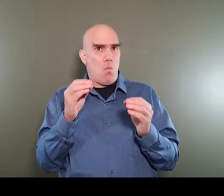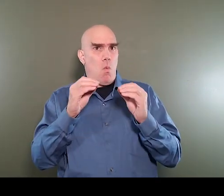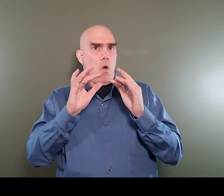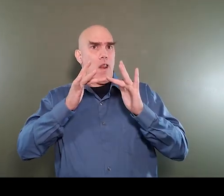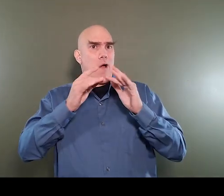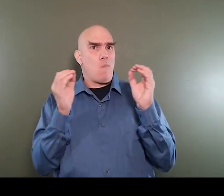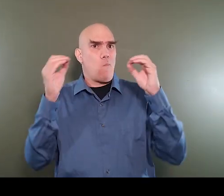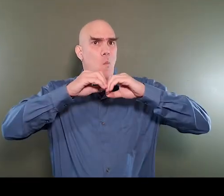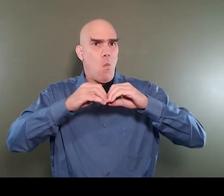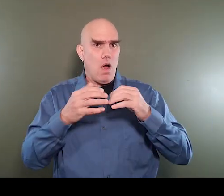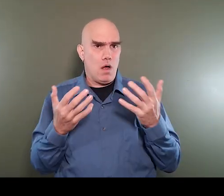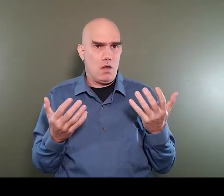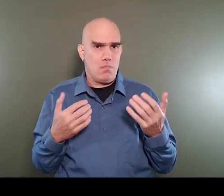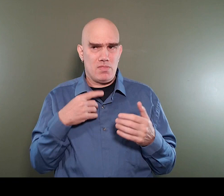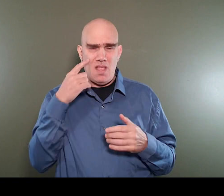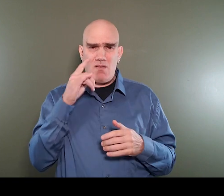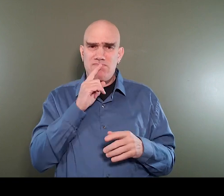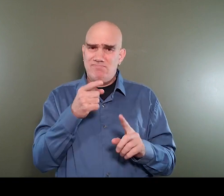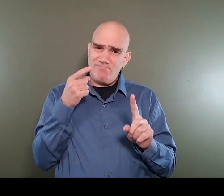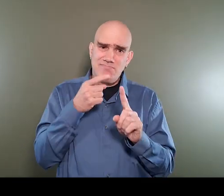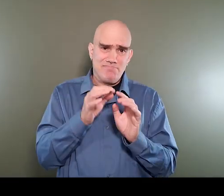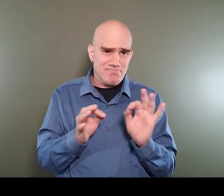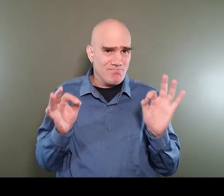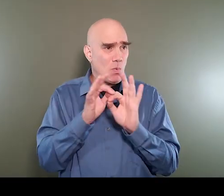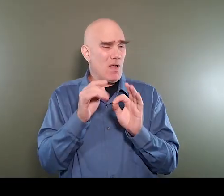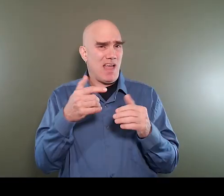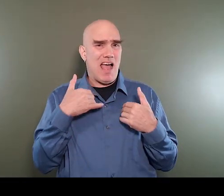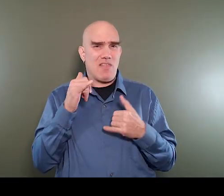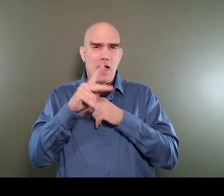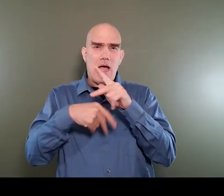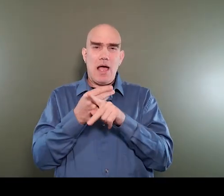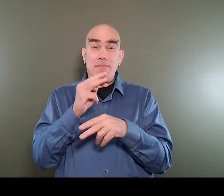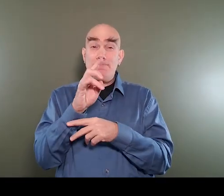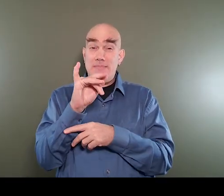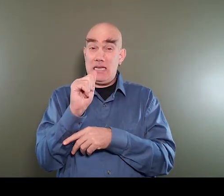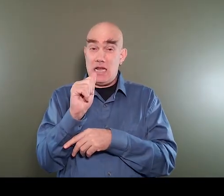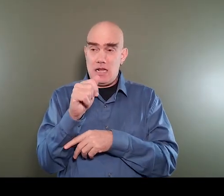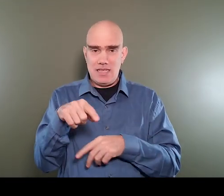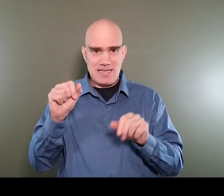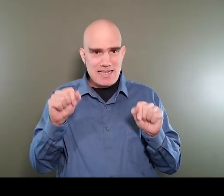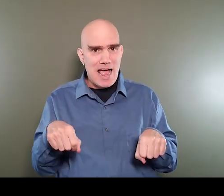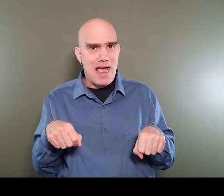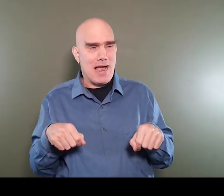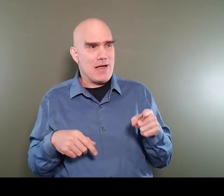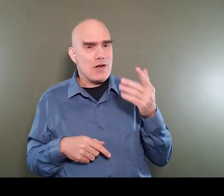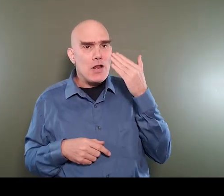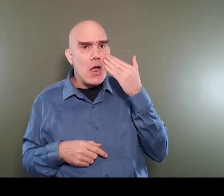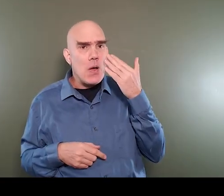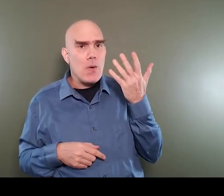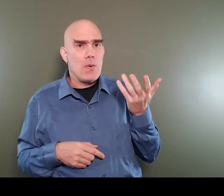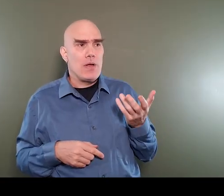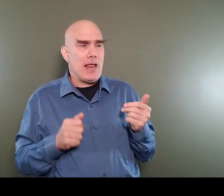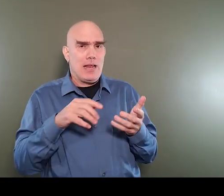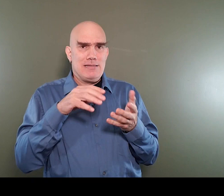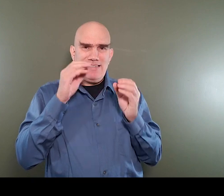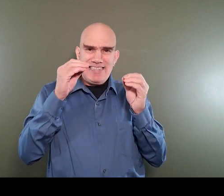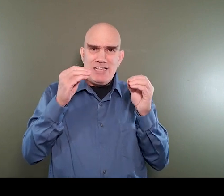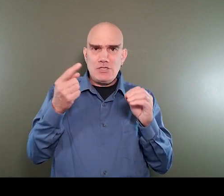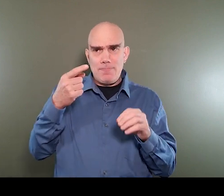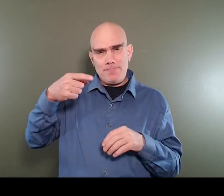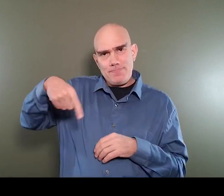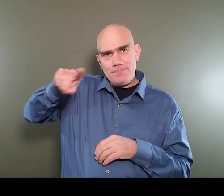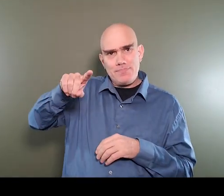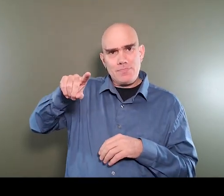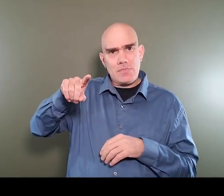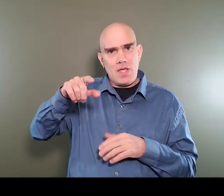time online. We thought it was particularly important that they have kind of media that